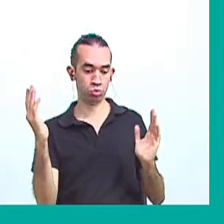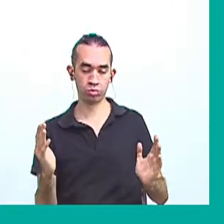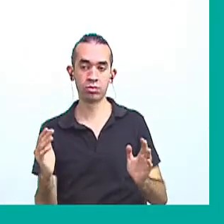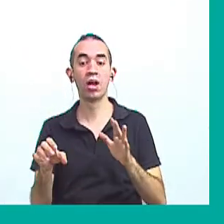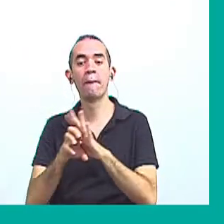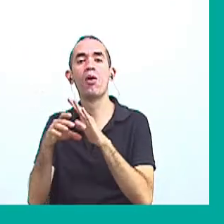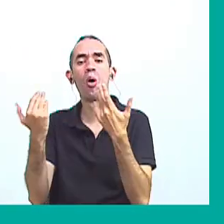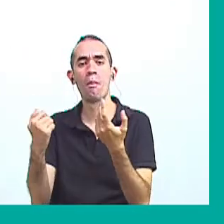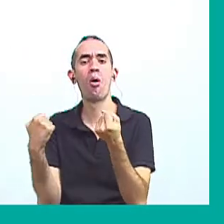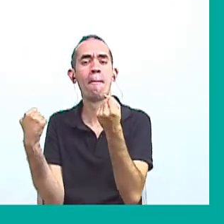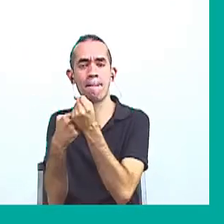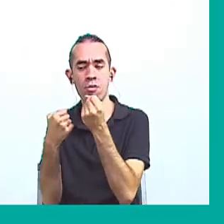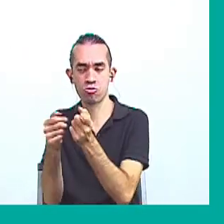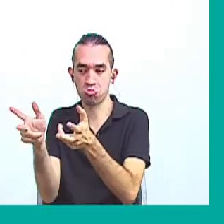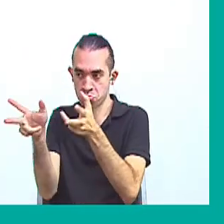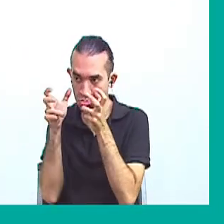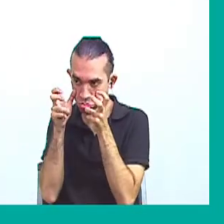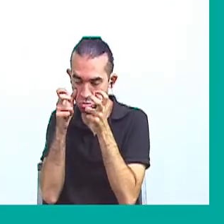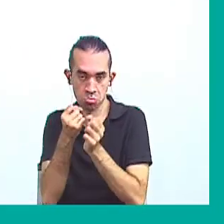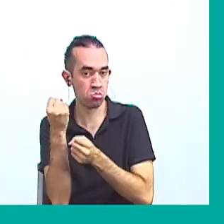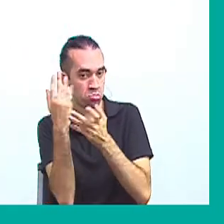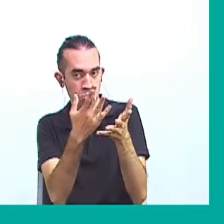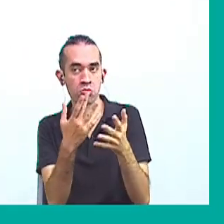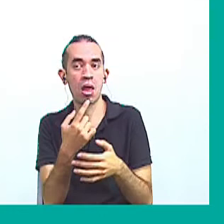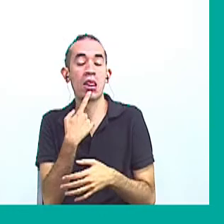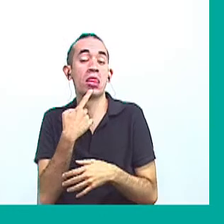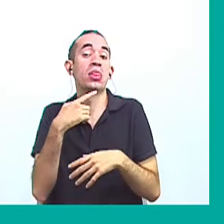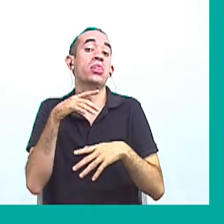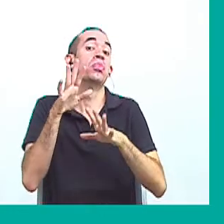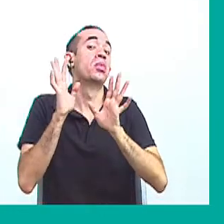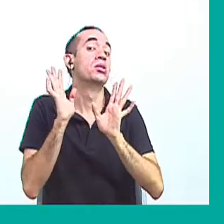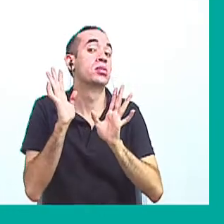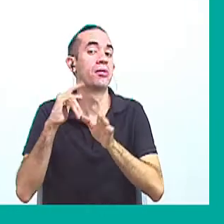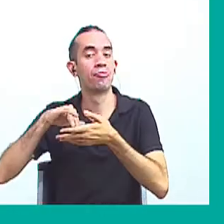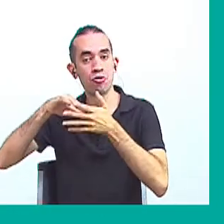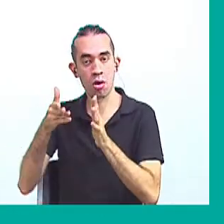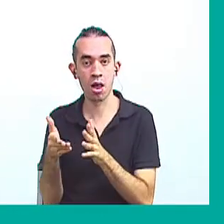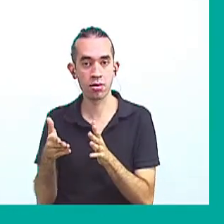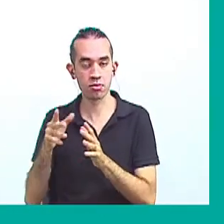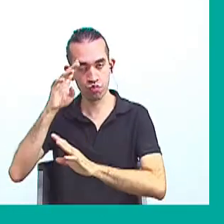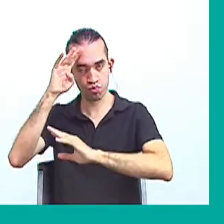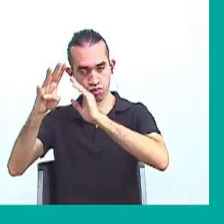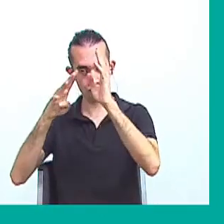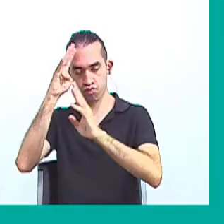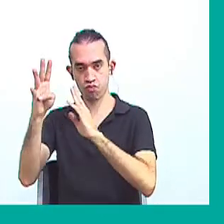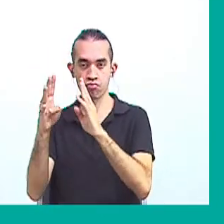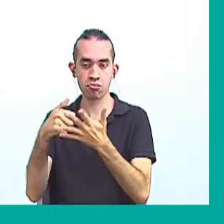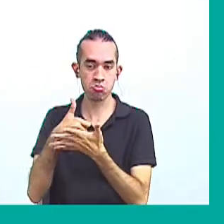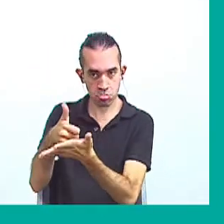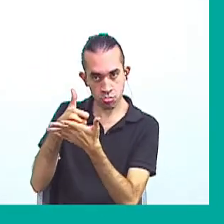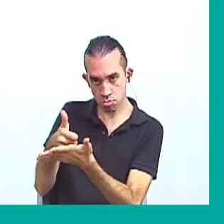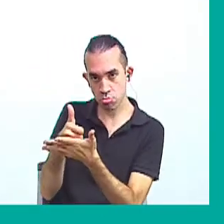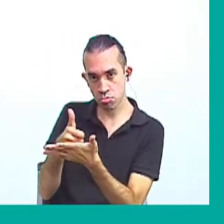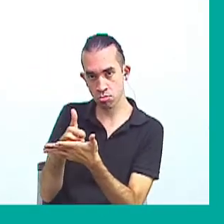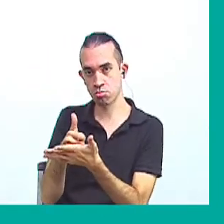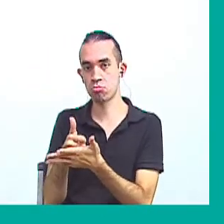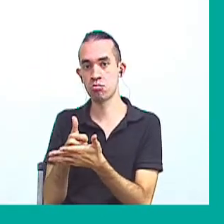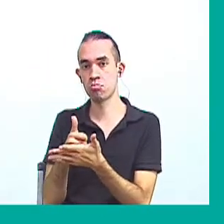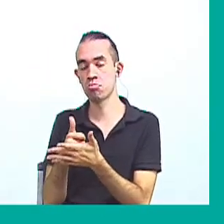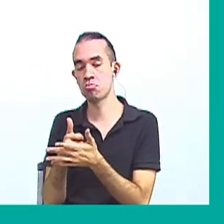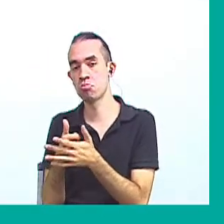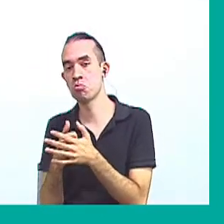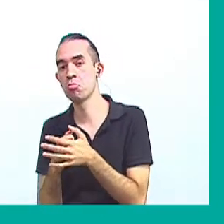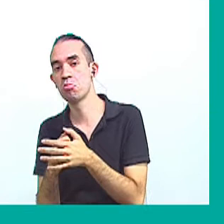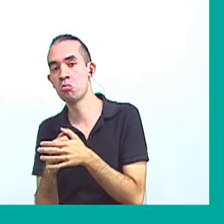report on the pros, I can say, it is often said that students become creative, collaborative,